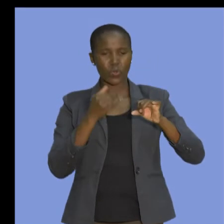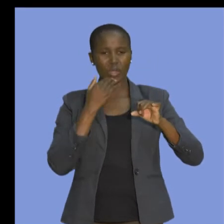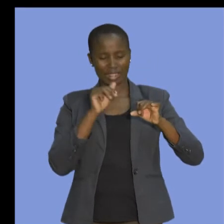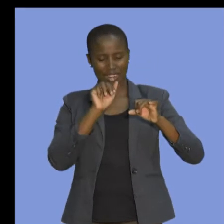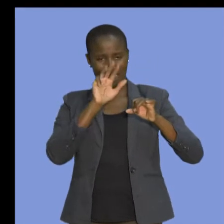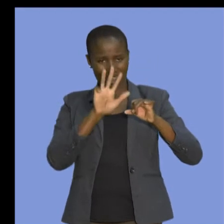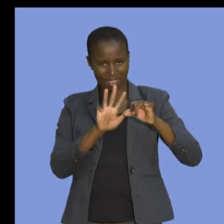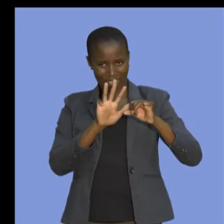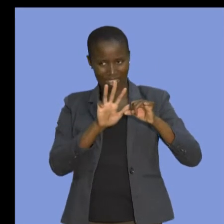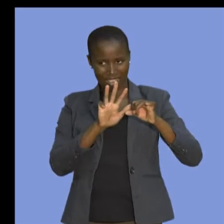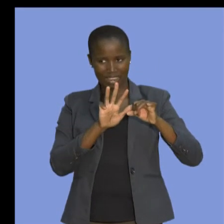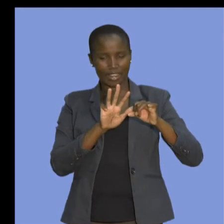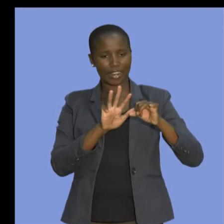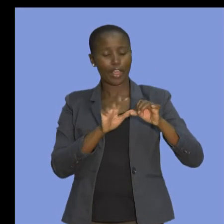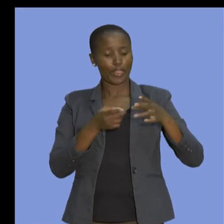then followed by